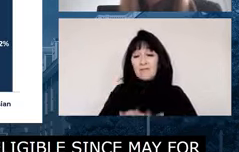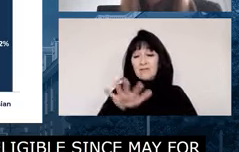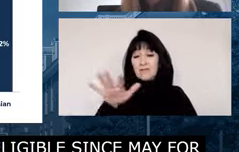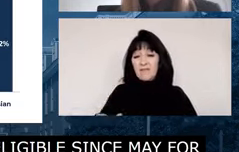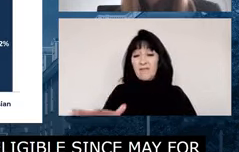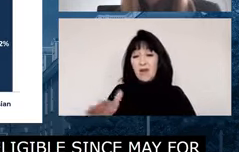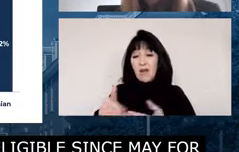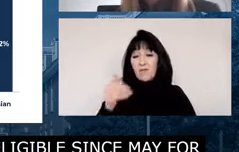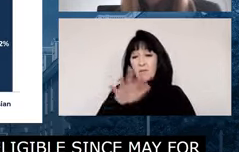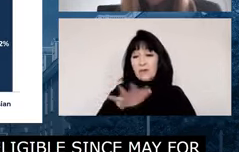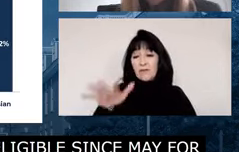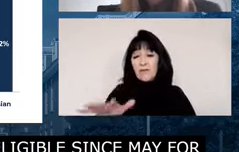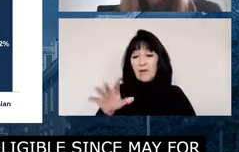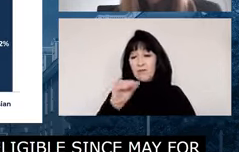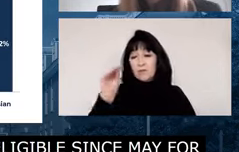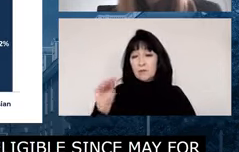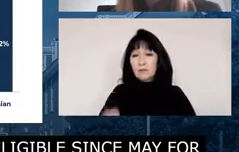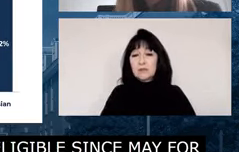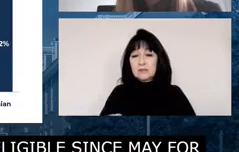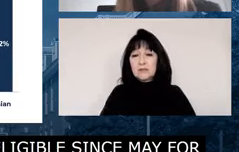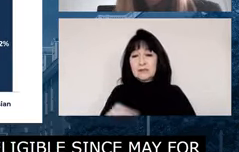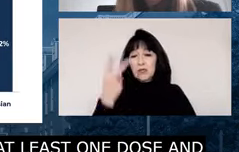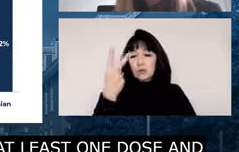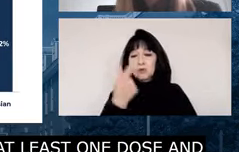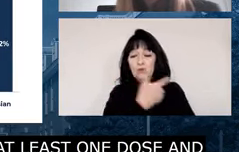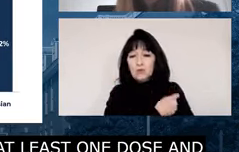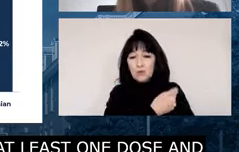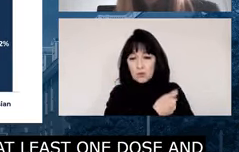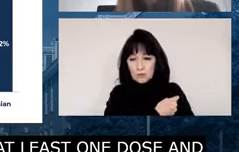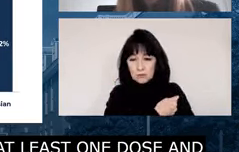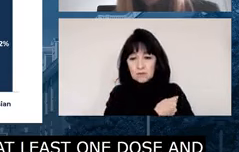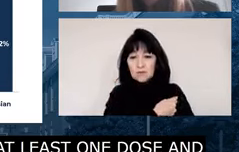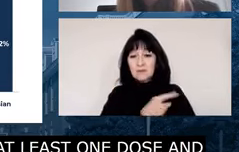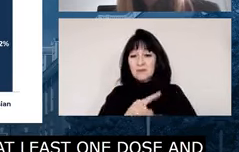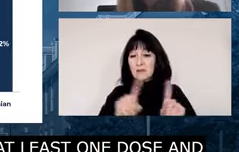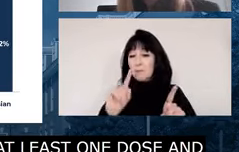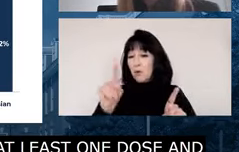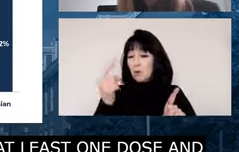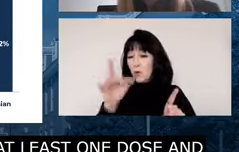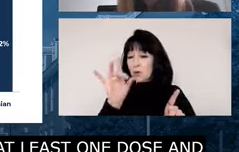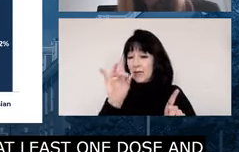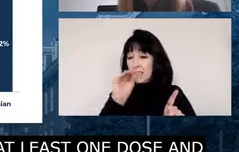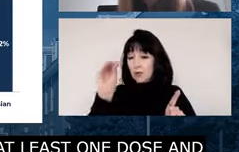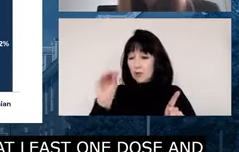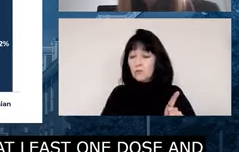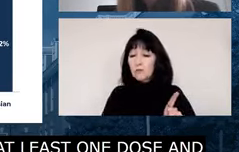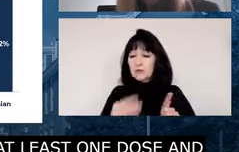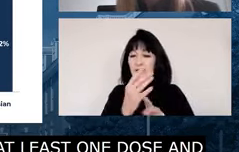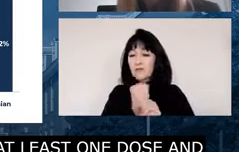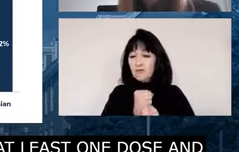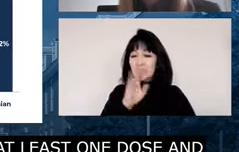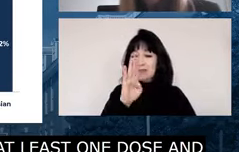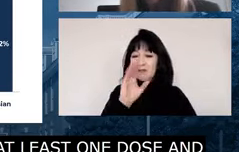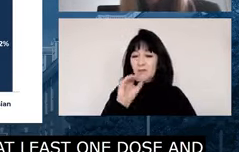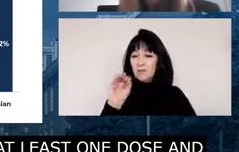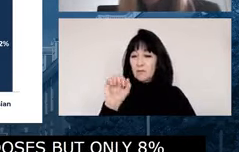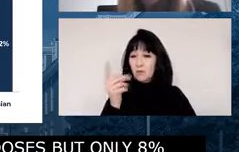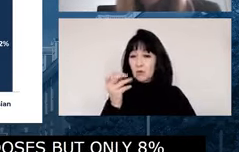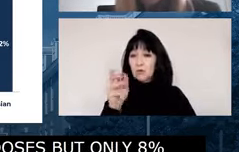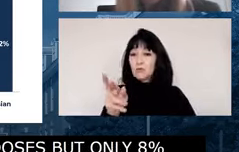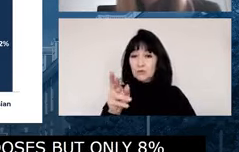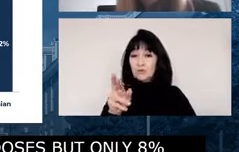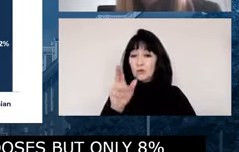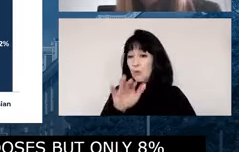have received two doses, but only 8% have received a booster. And this whole age